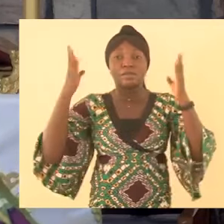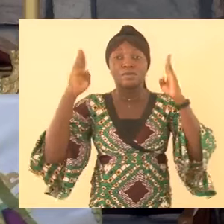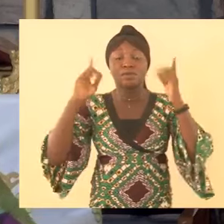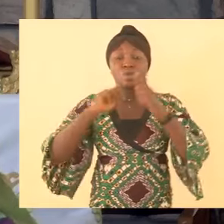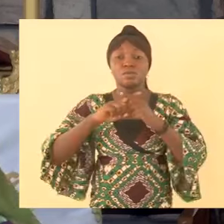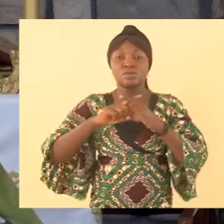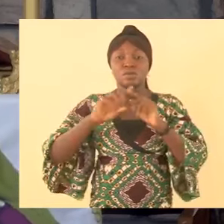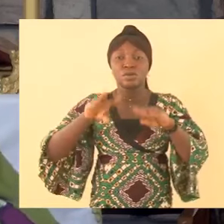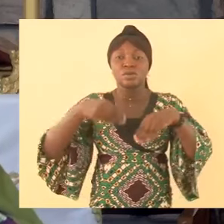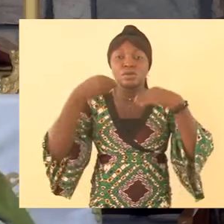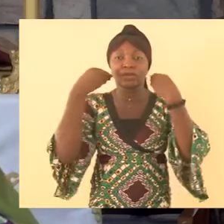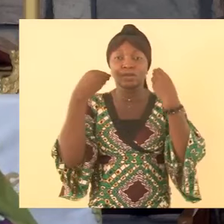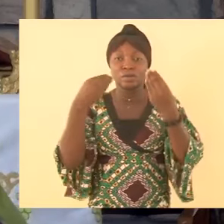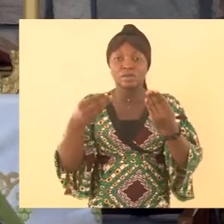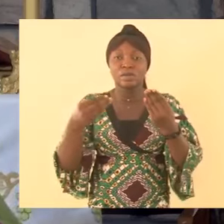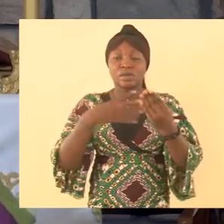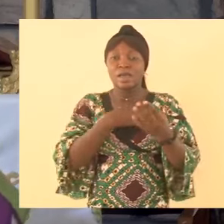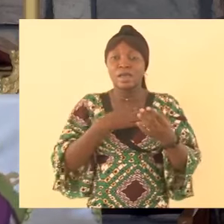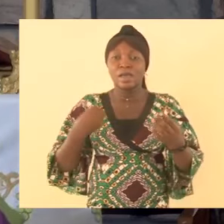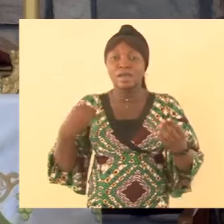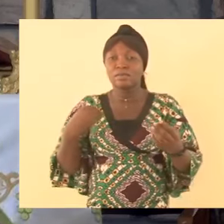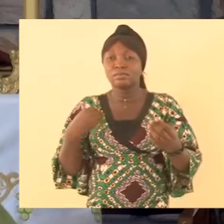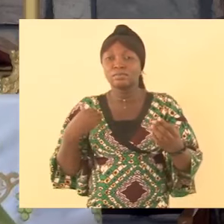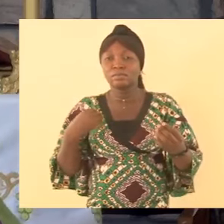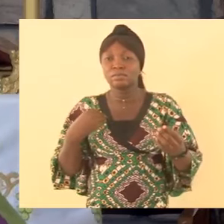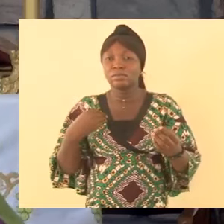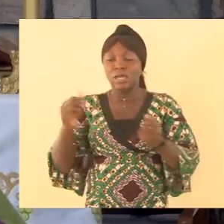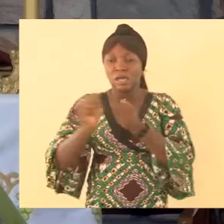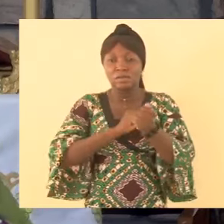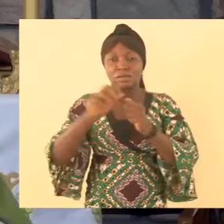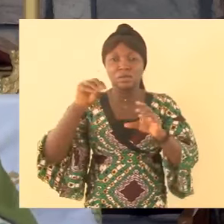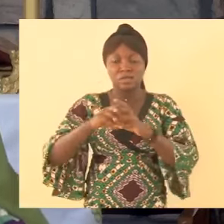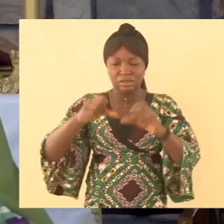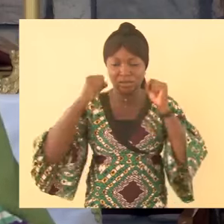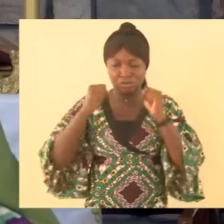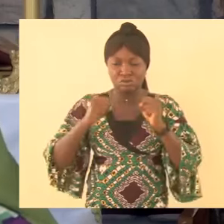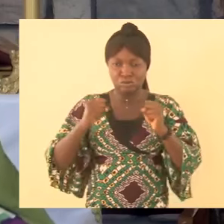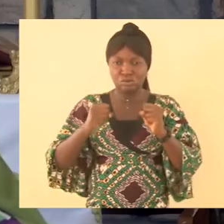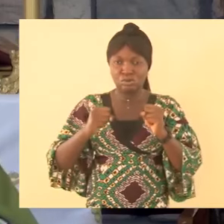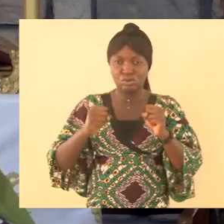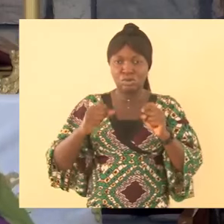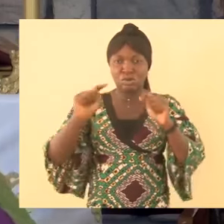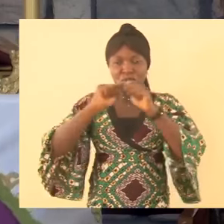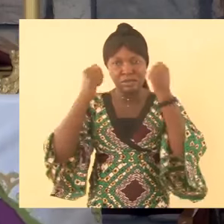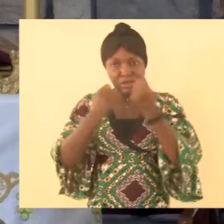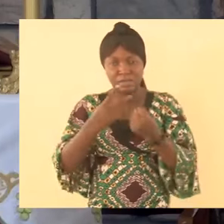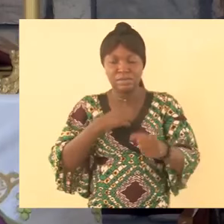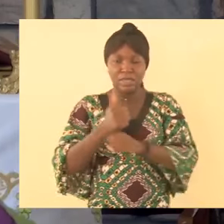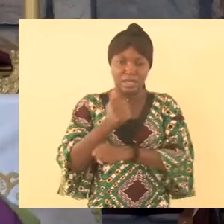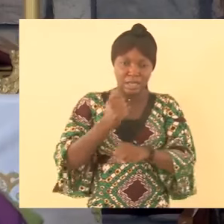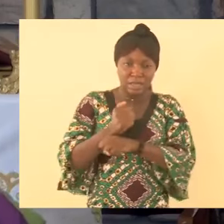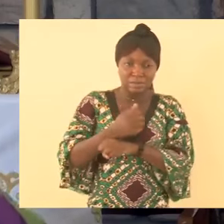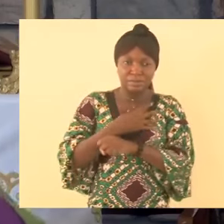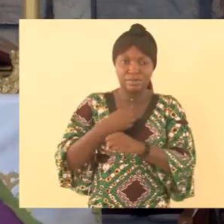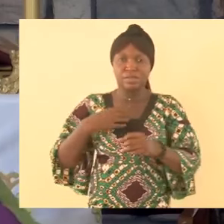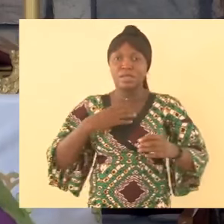critical appraisal of and condemn in the strongest terms the abuses that now characterize